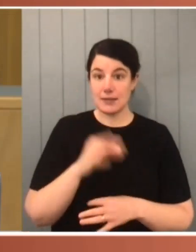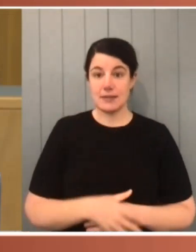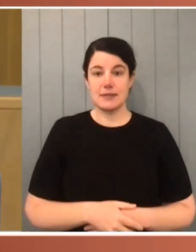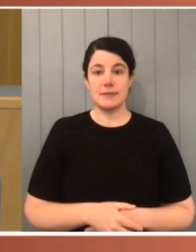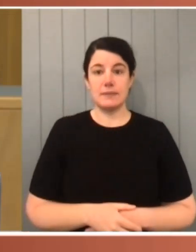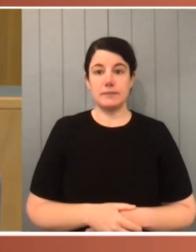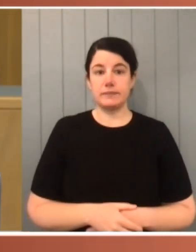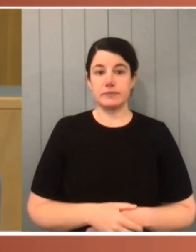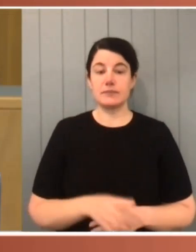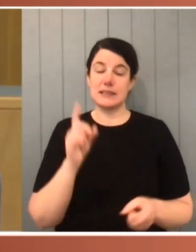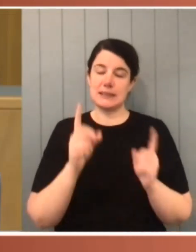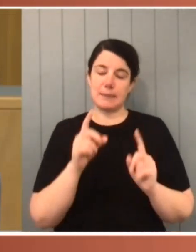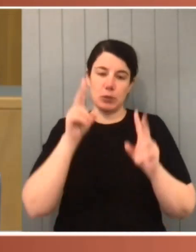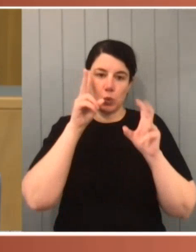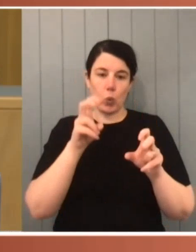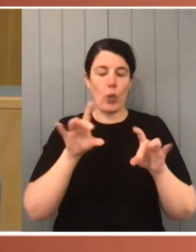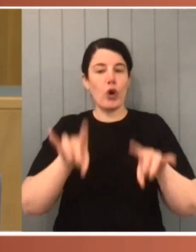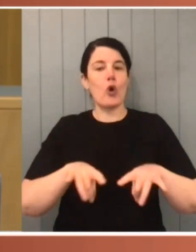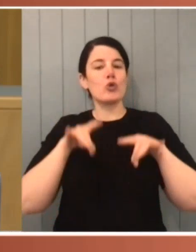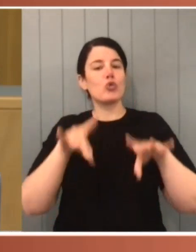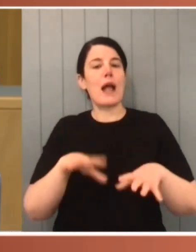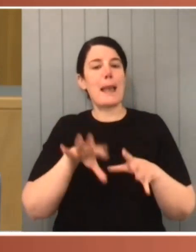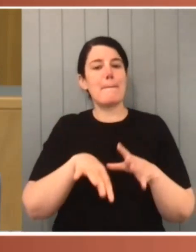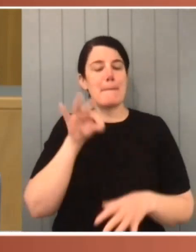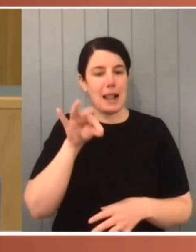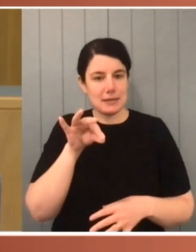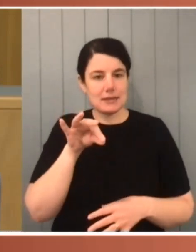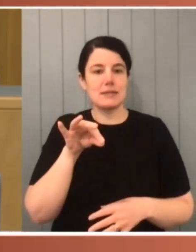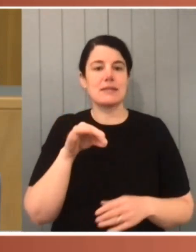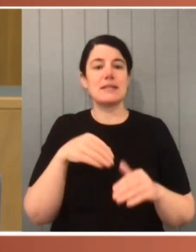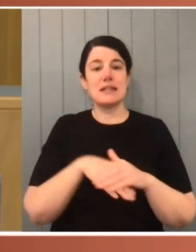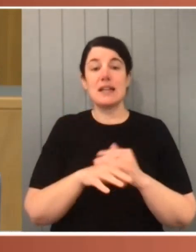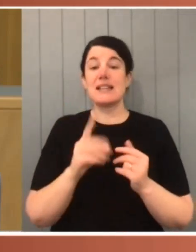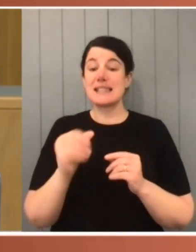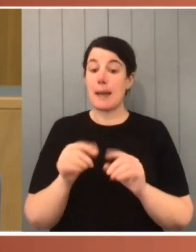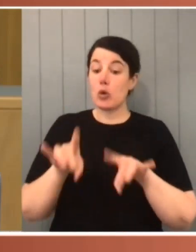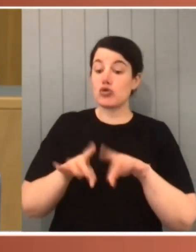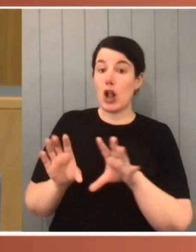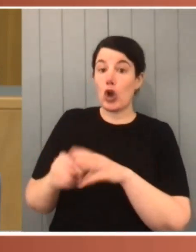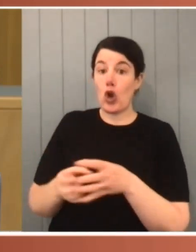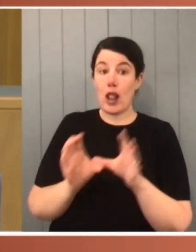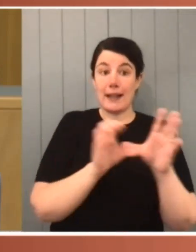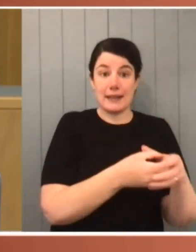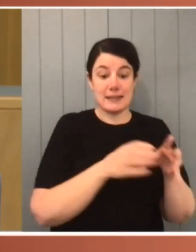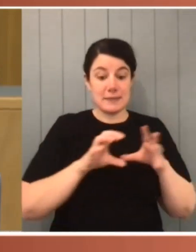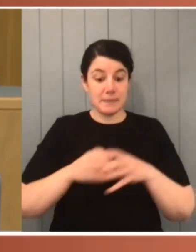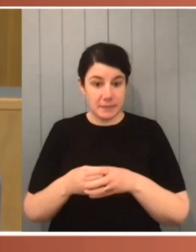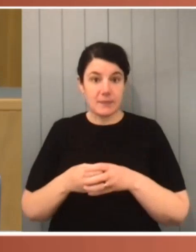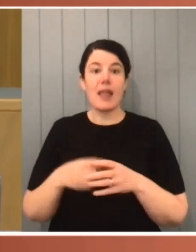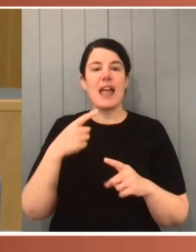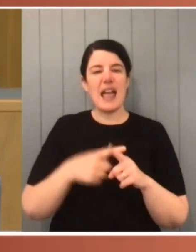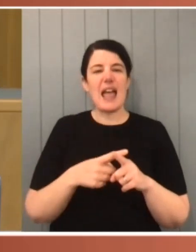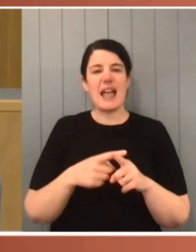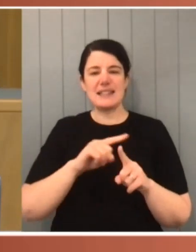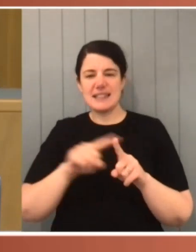sometimes called the Australian ballot, in a number of Australian colonies, and the embrace of other advanced democratic